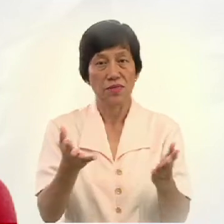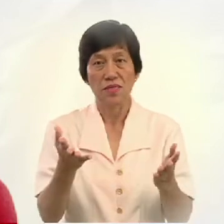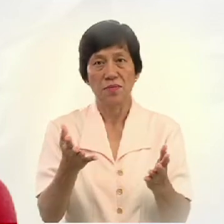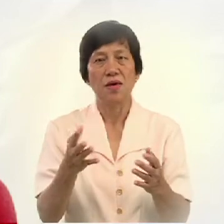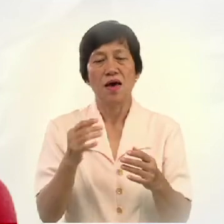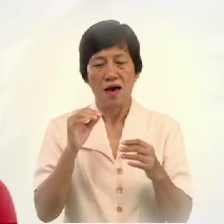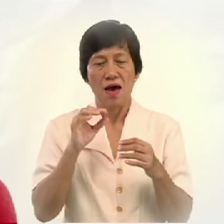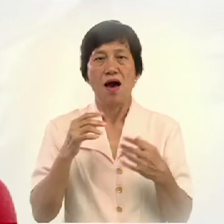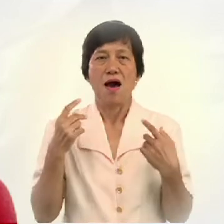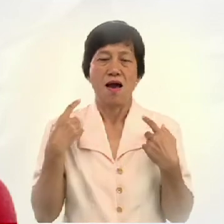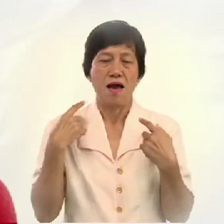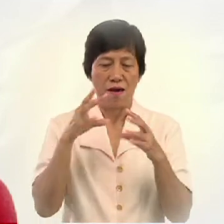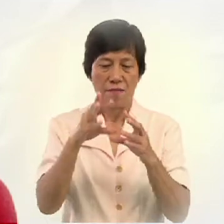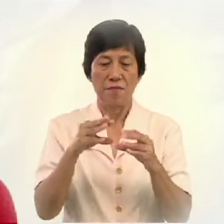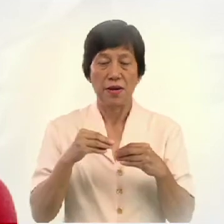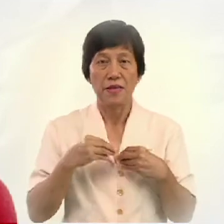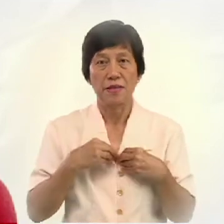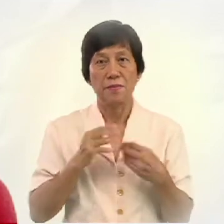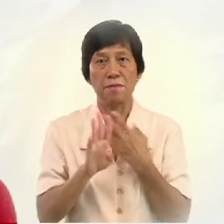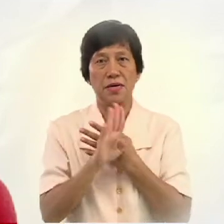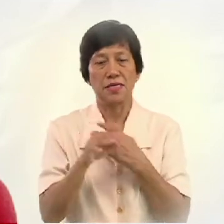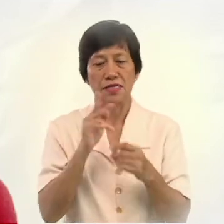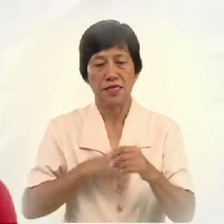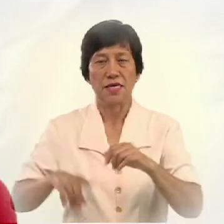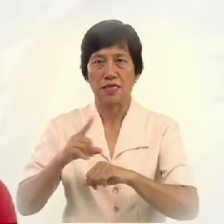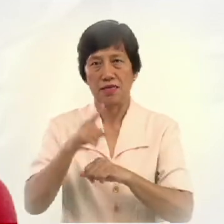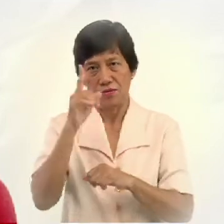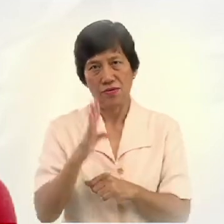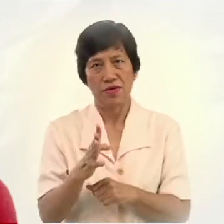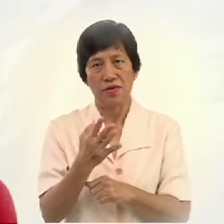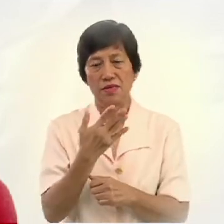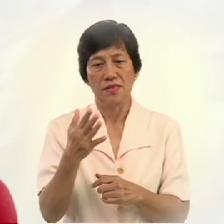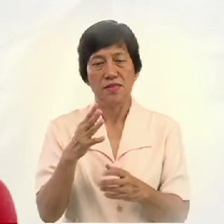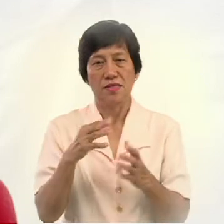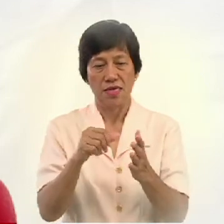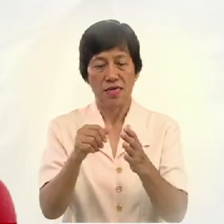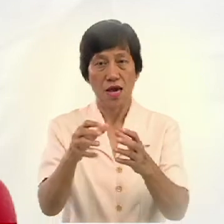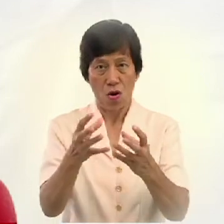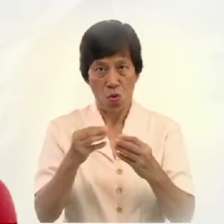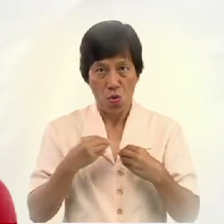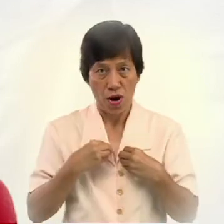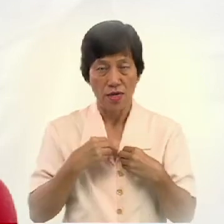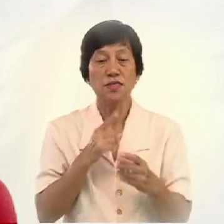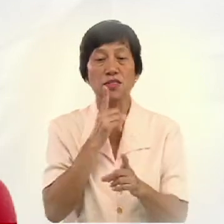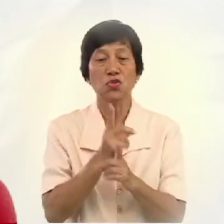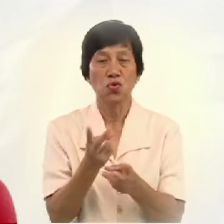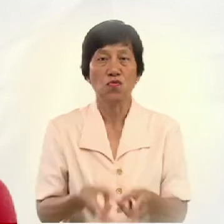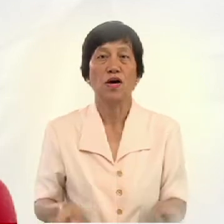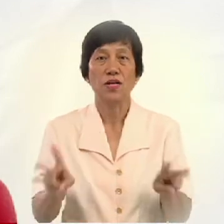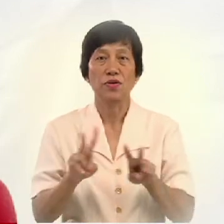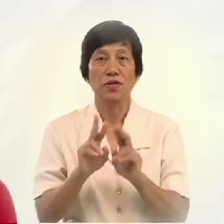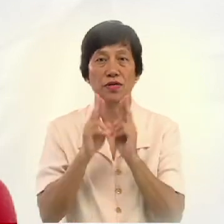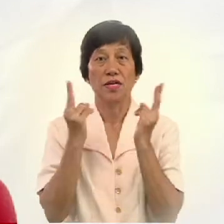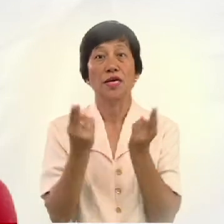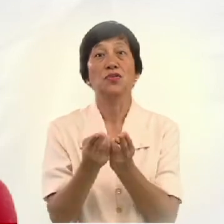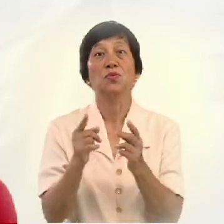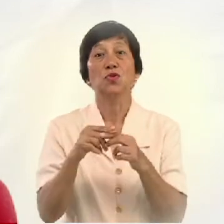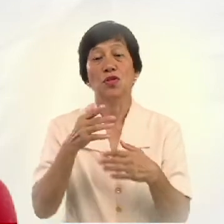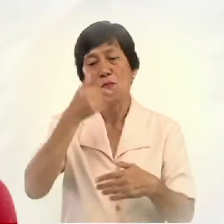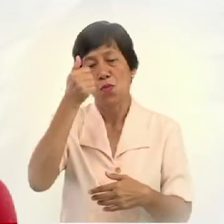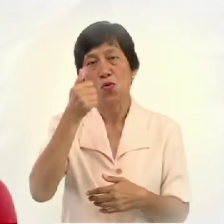them back in the kingdom of God. They acquire their real value